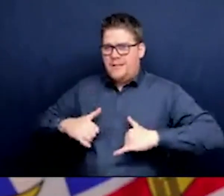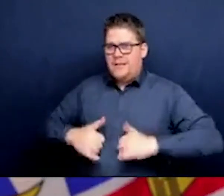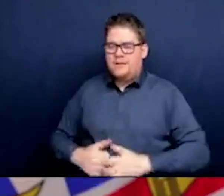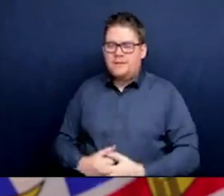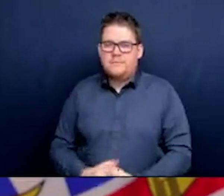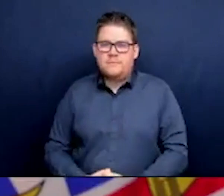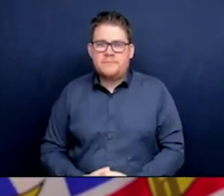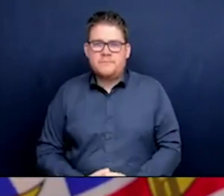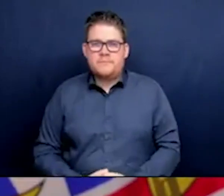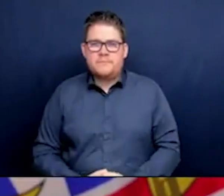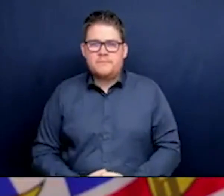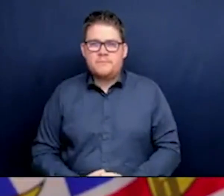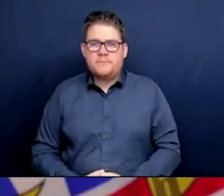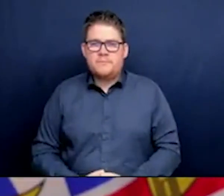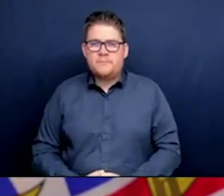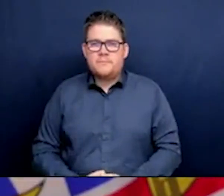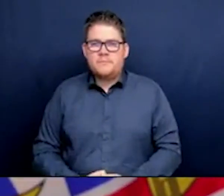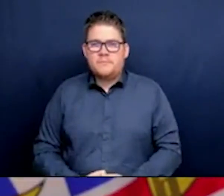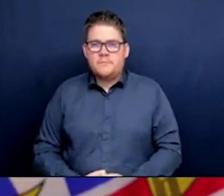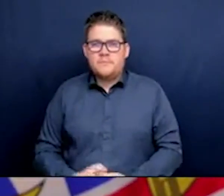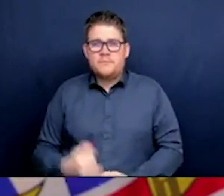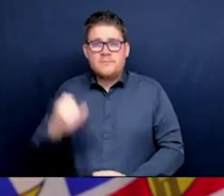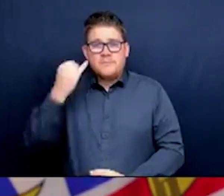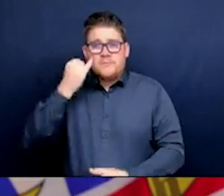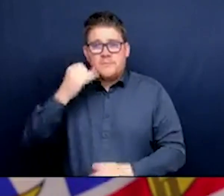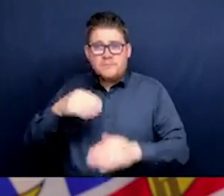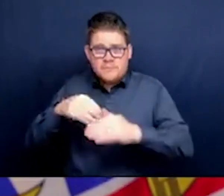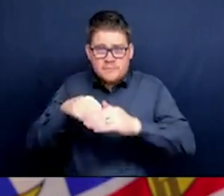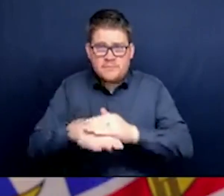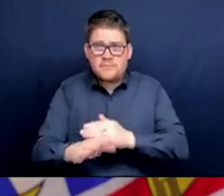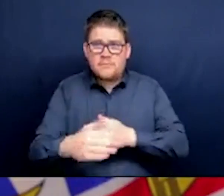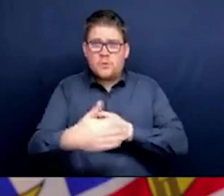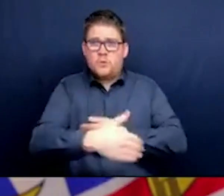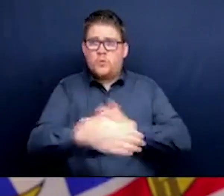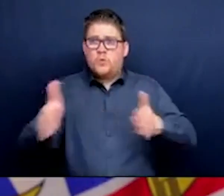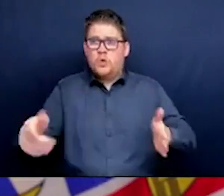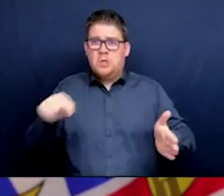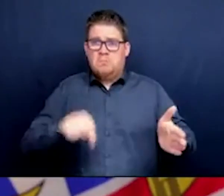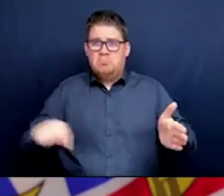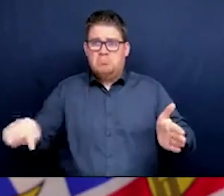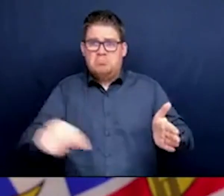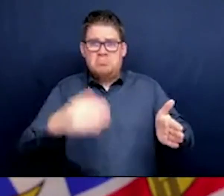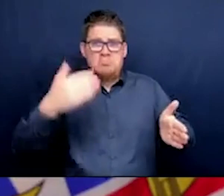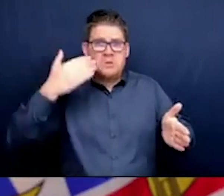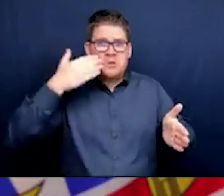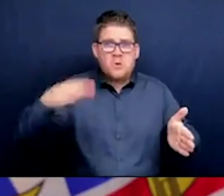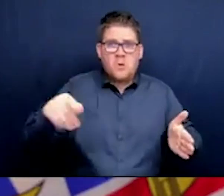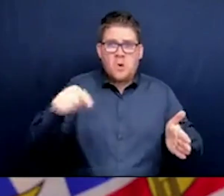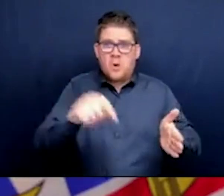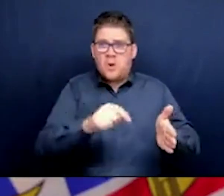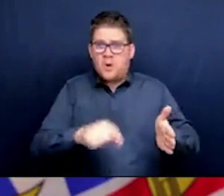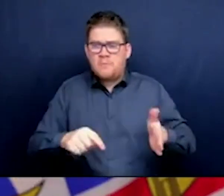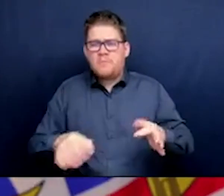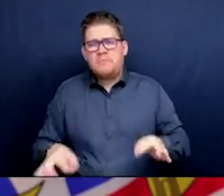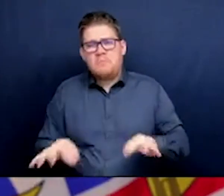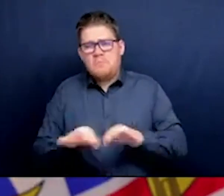for a longer period of time, then bring a mask and wear a mask. That will protect you and it helps protect others.